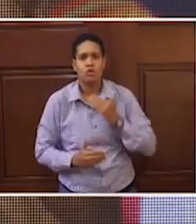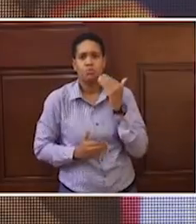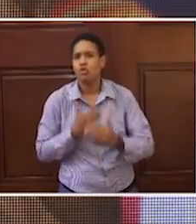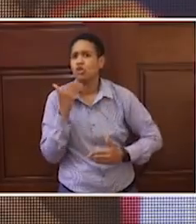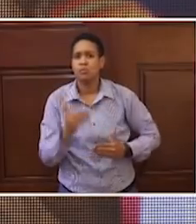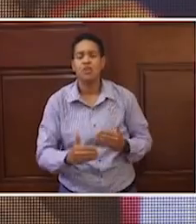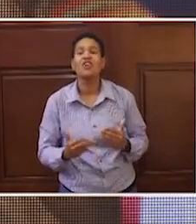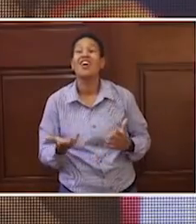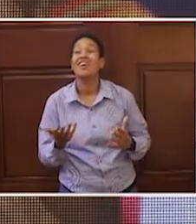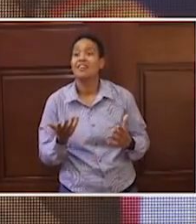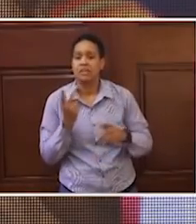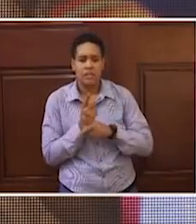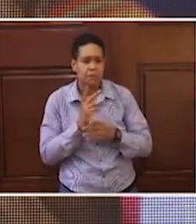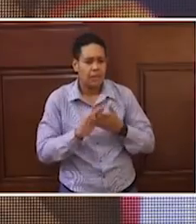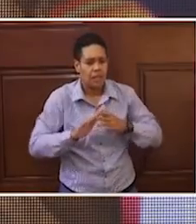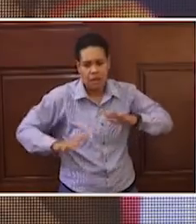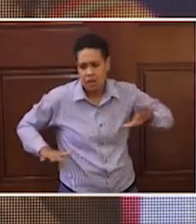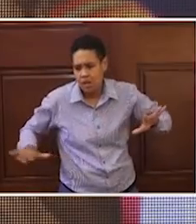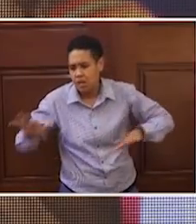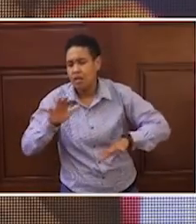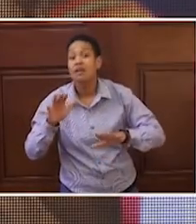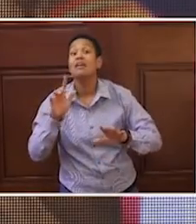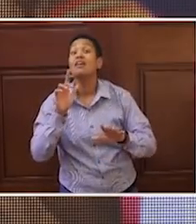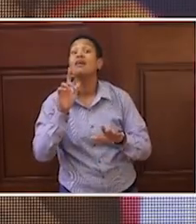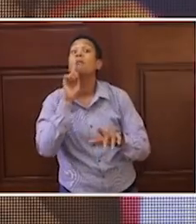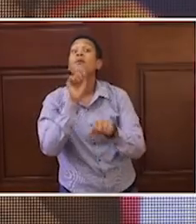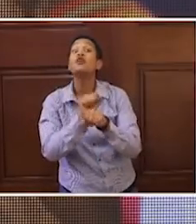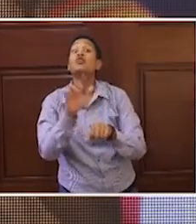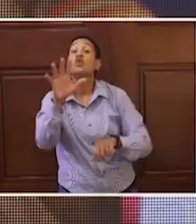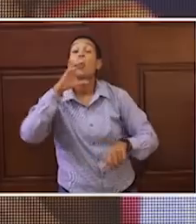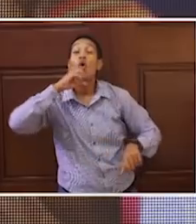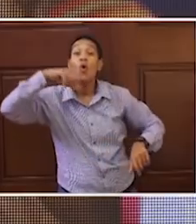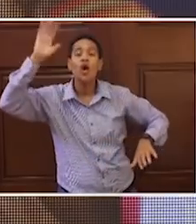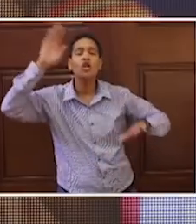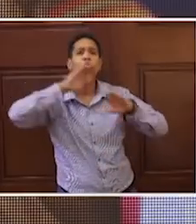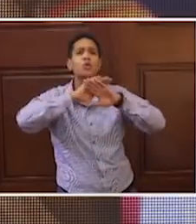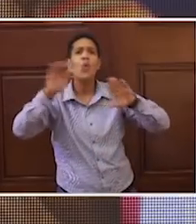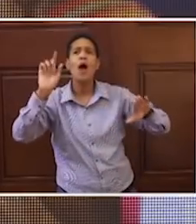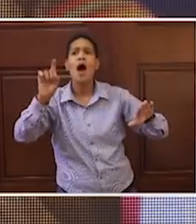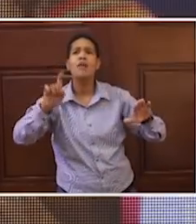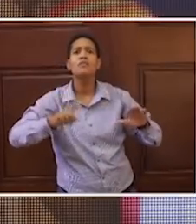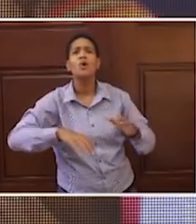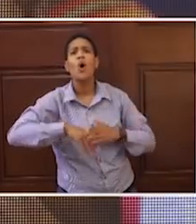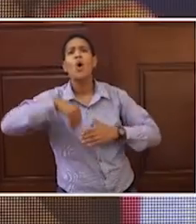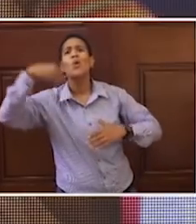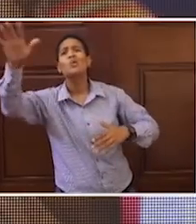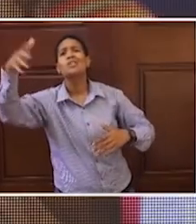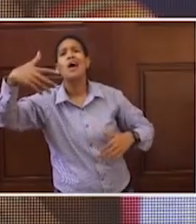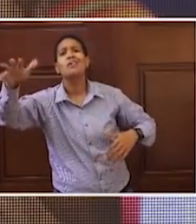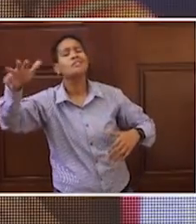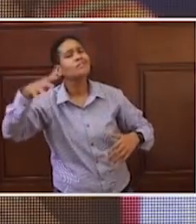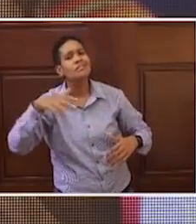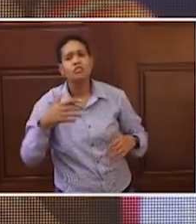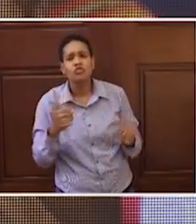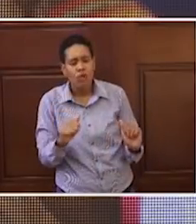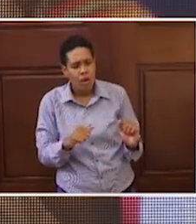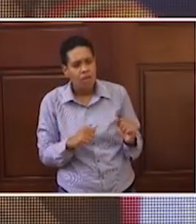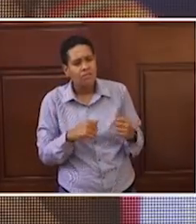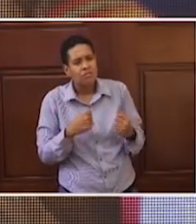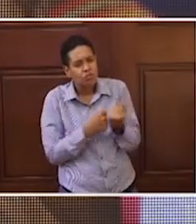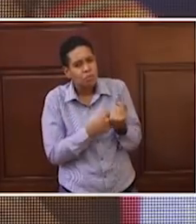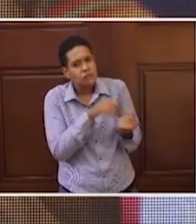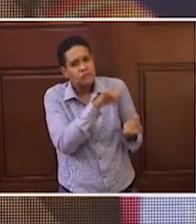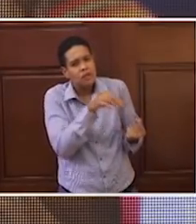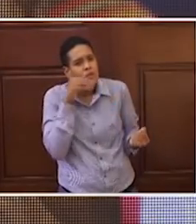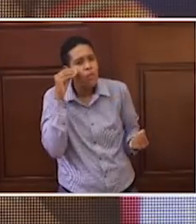as far as possible, you ensure that your seniors don't have to go outside, and you maintain,